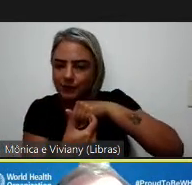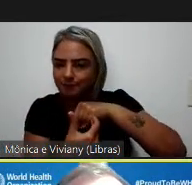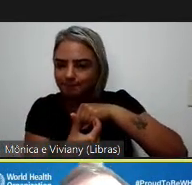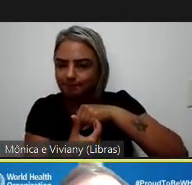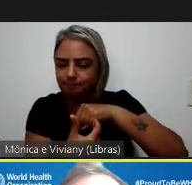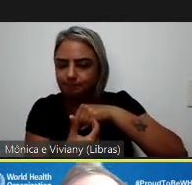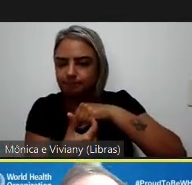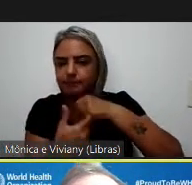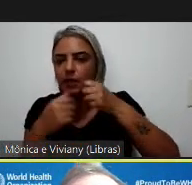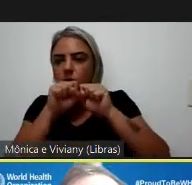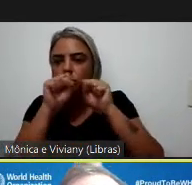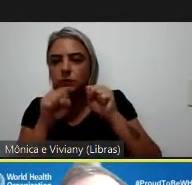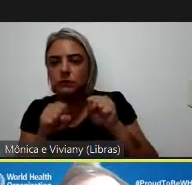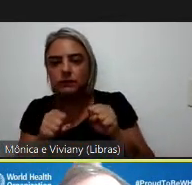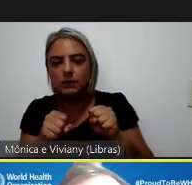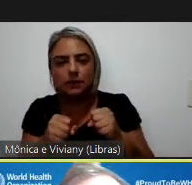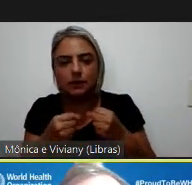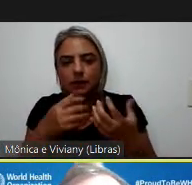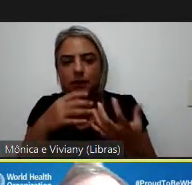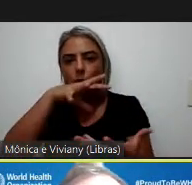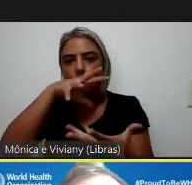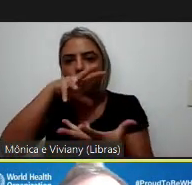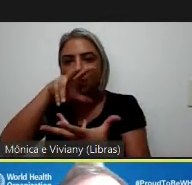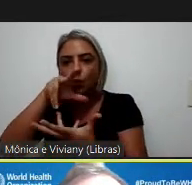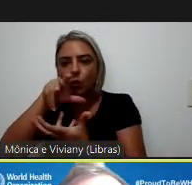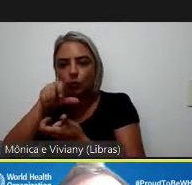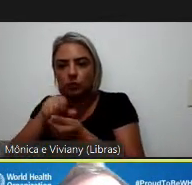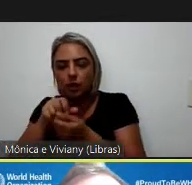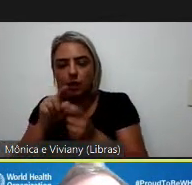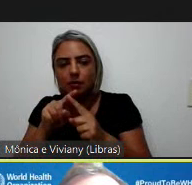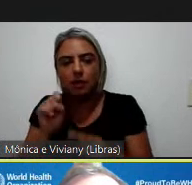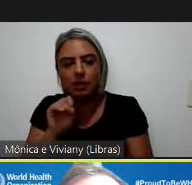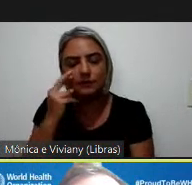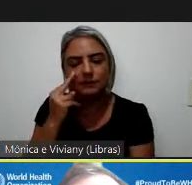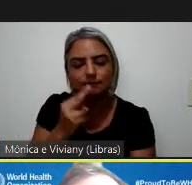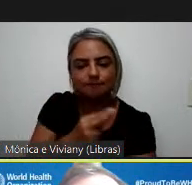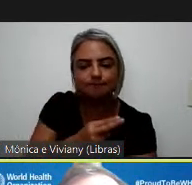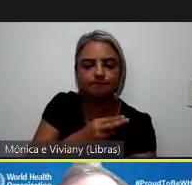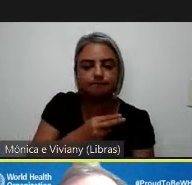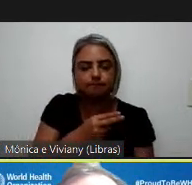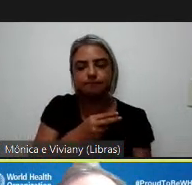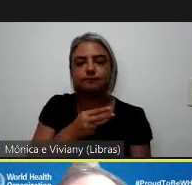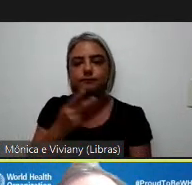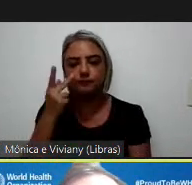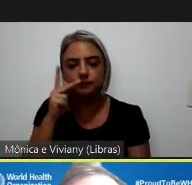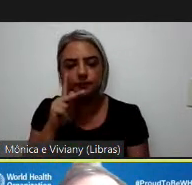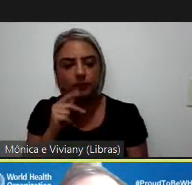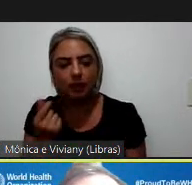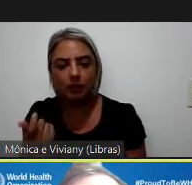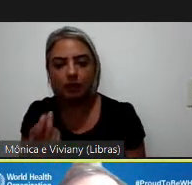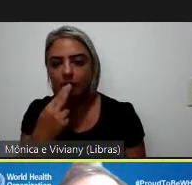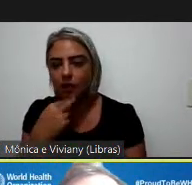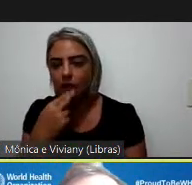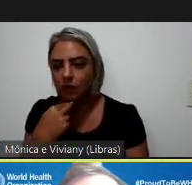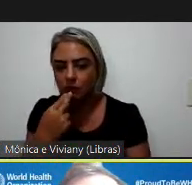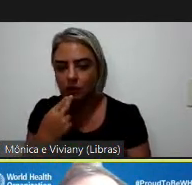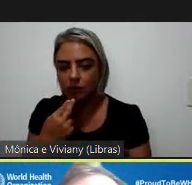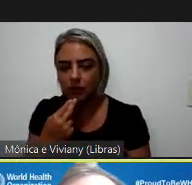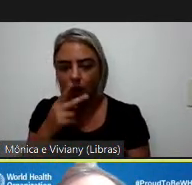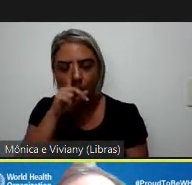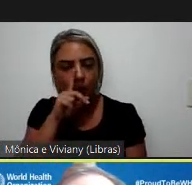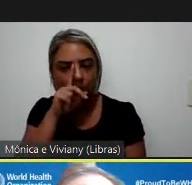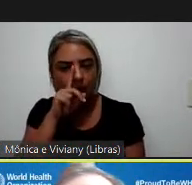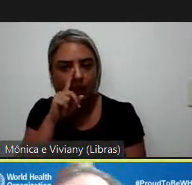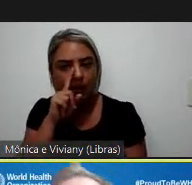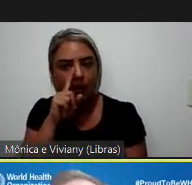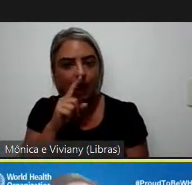board. But if you look at nutrition services, and that's the third bar, management of